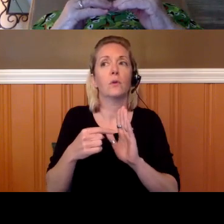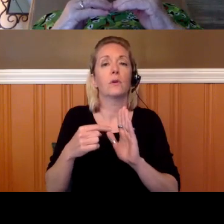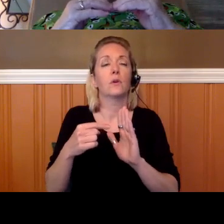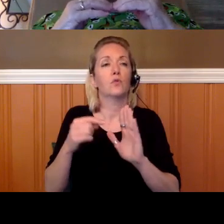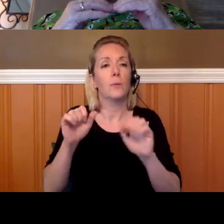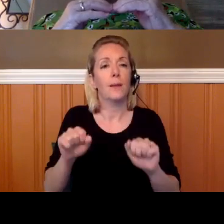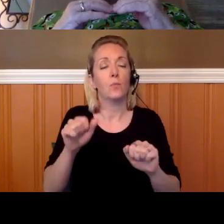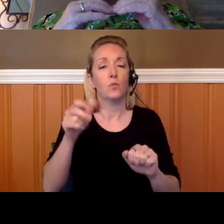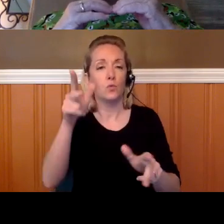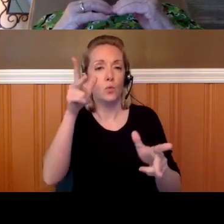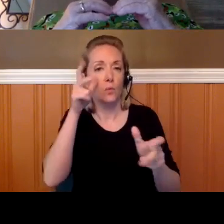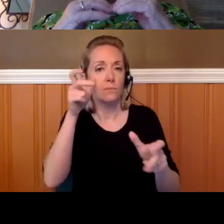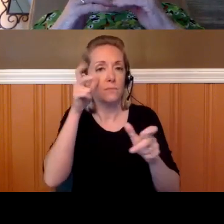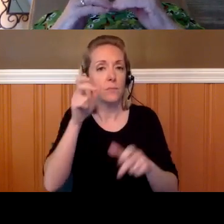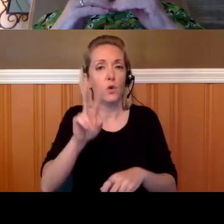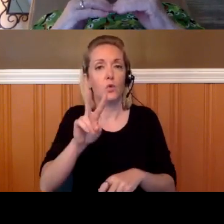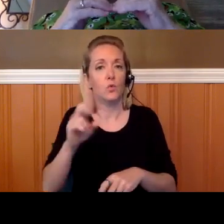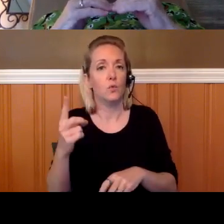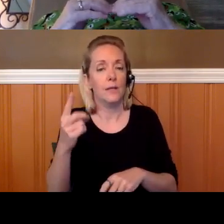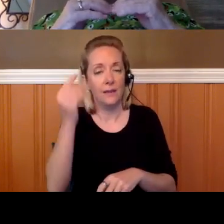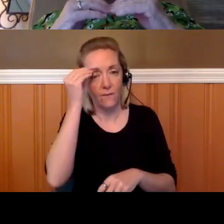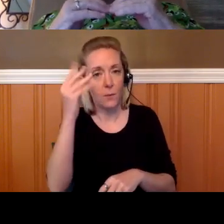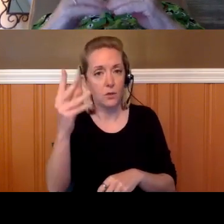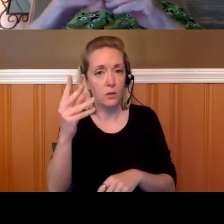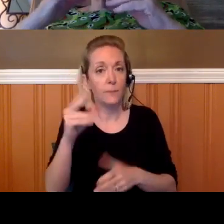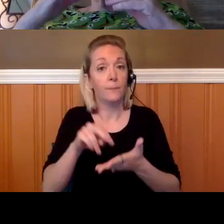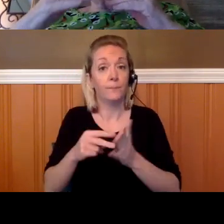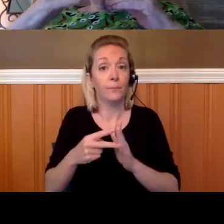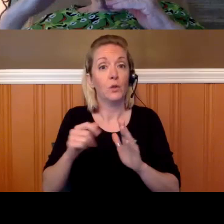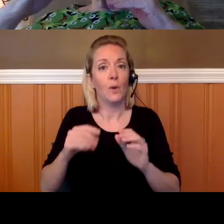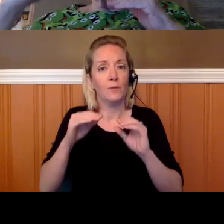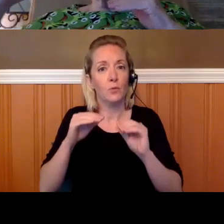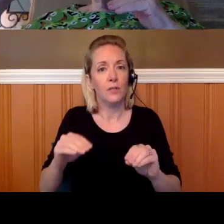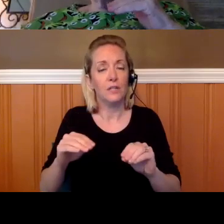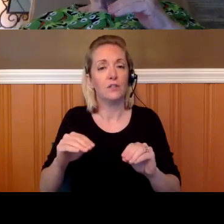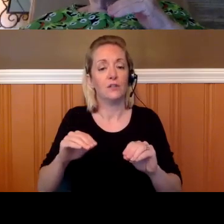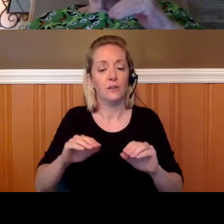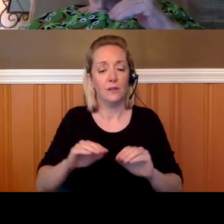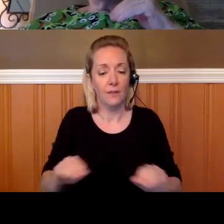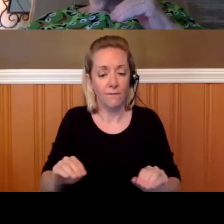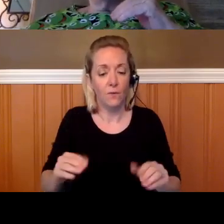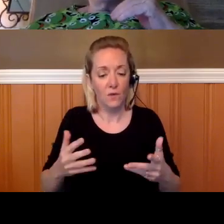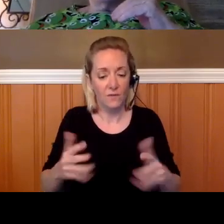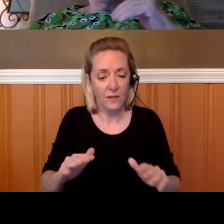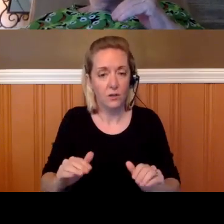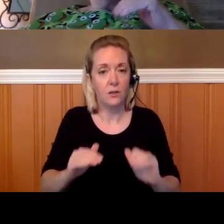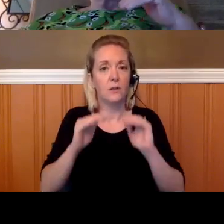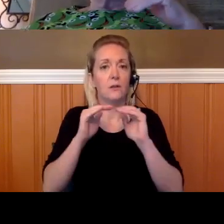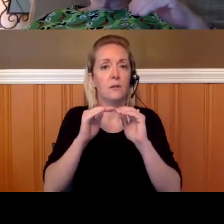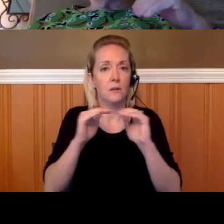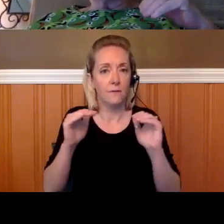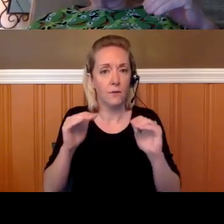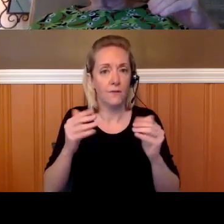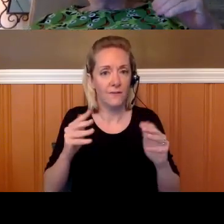2D vision information. And we have to teach in that hierarchy. Now, we cannot, like